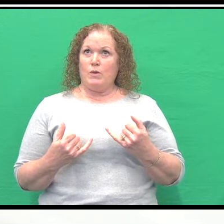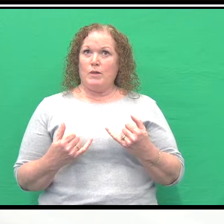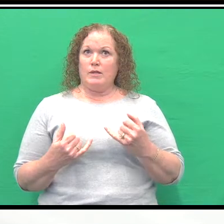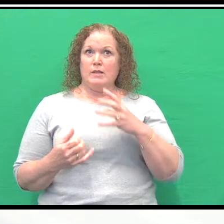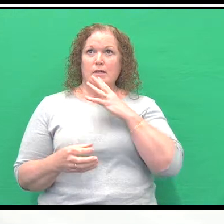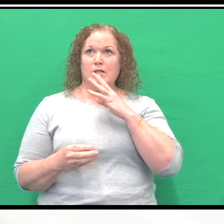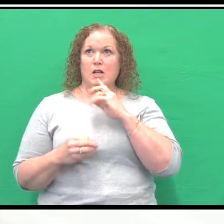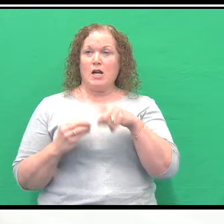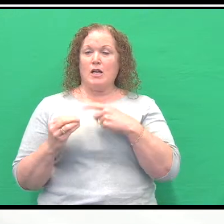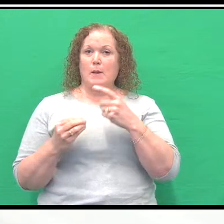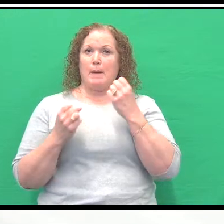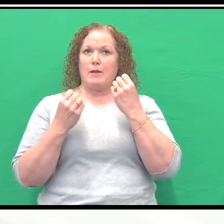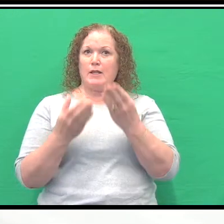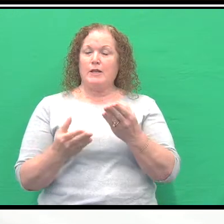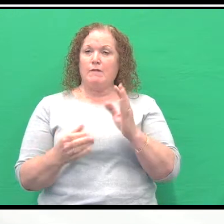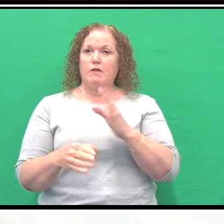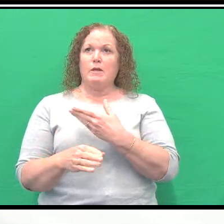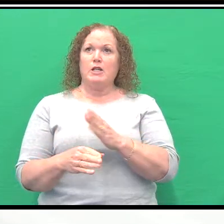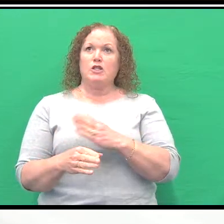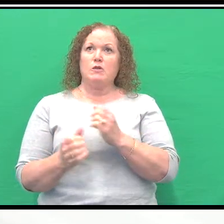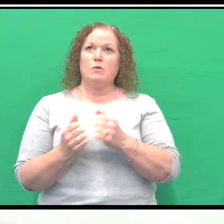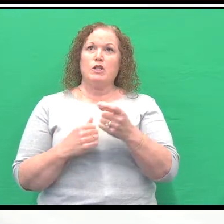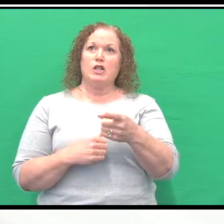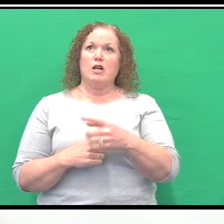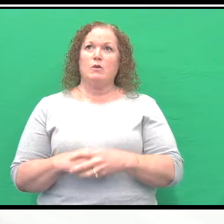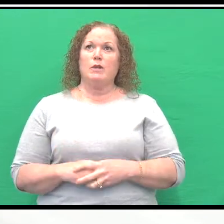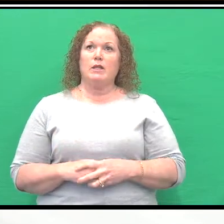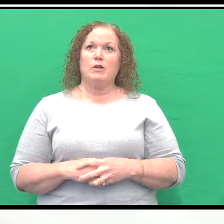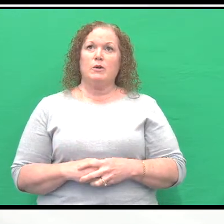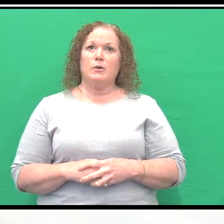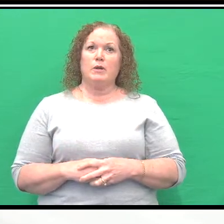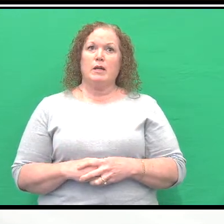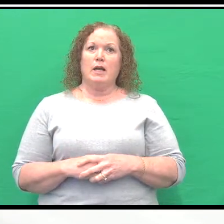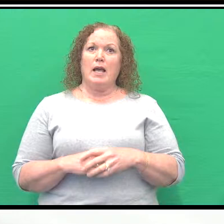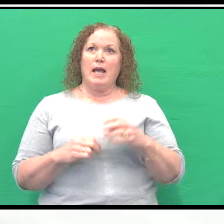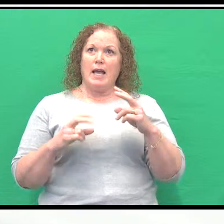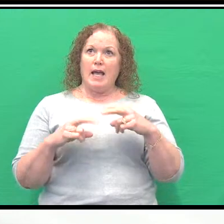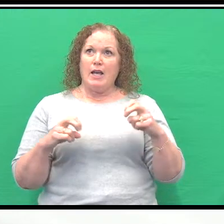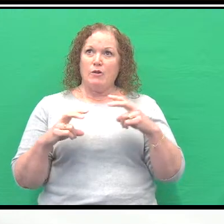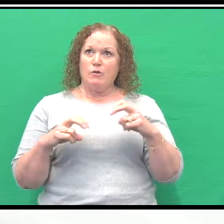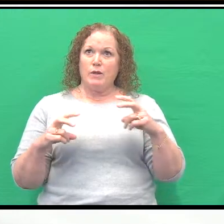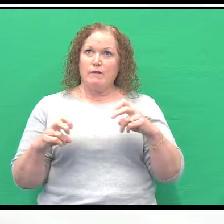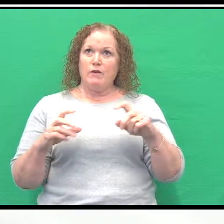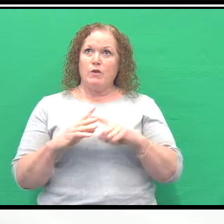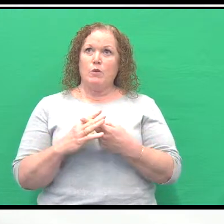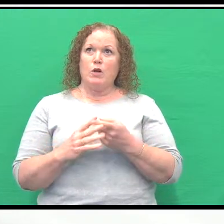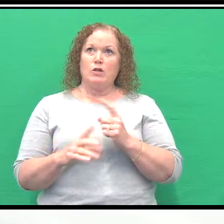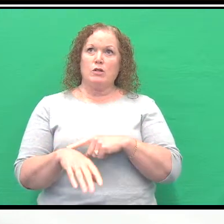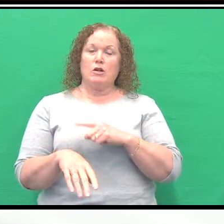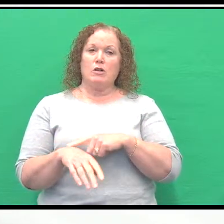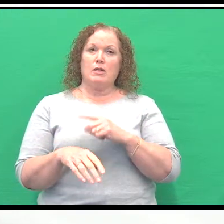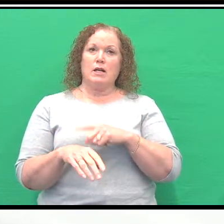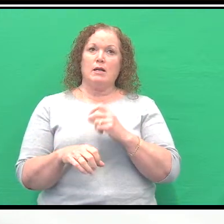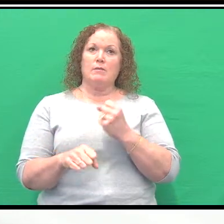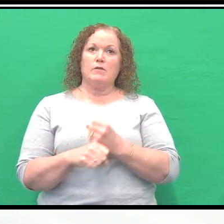May 11th, and then review our start times for next school year.